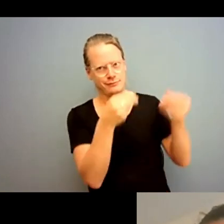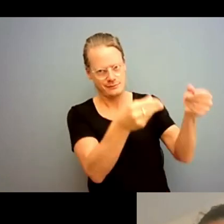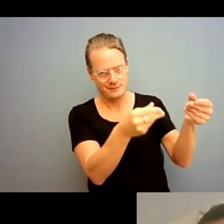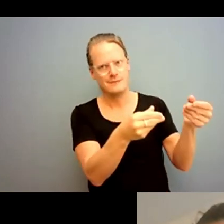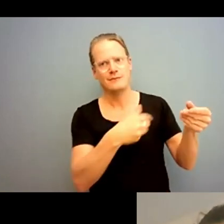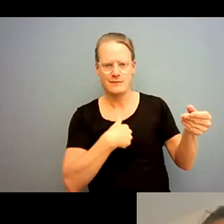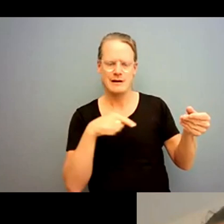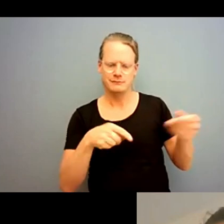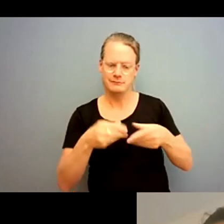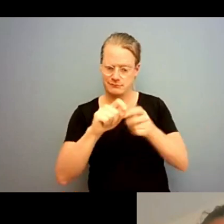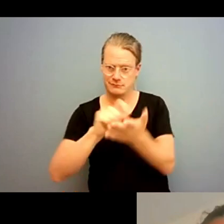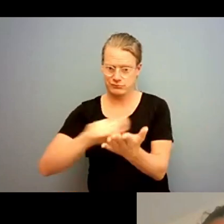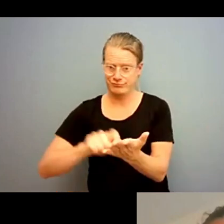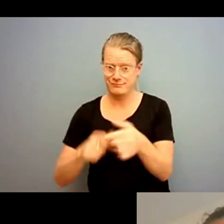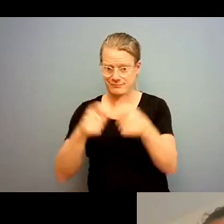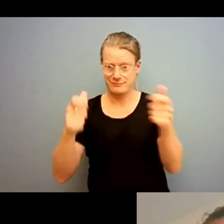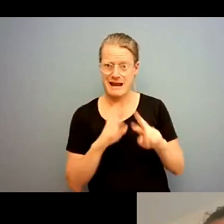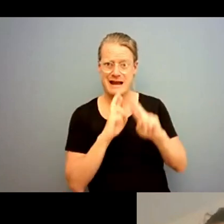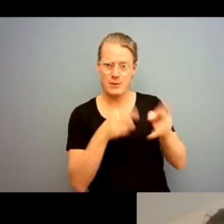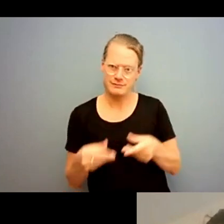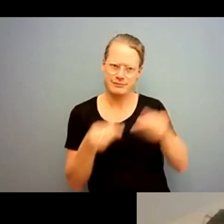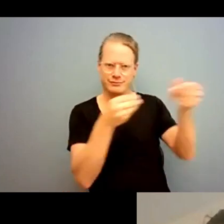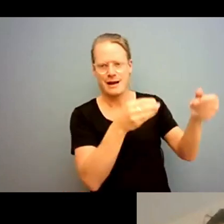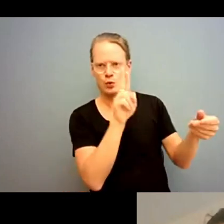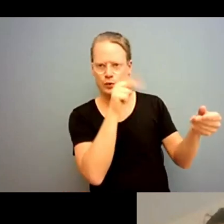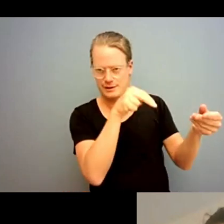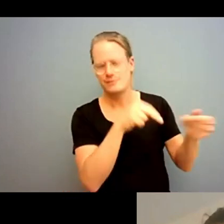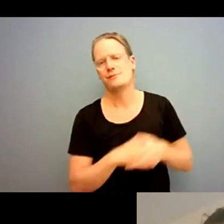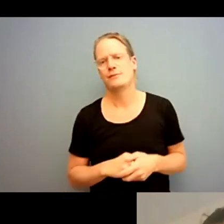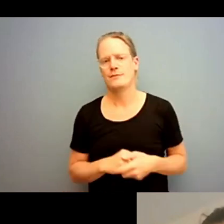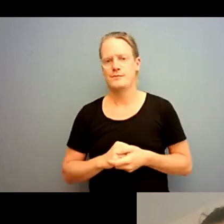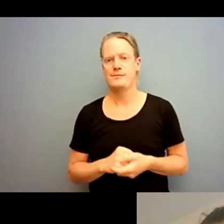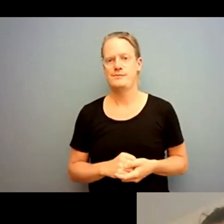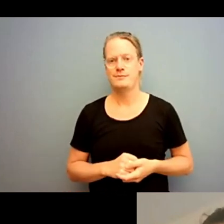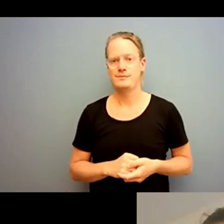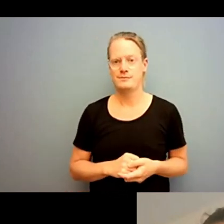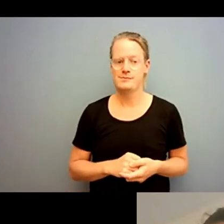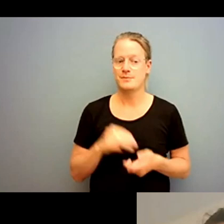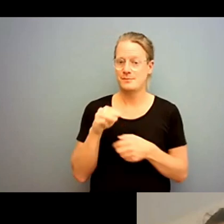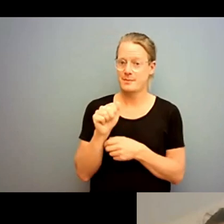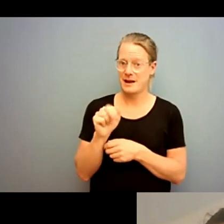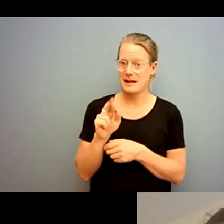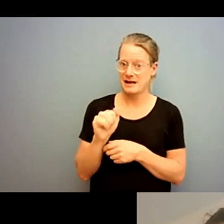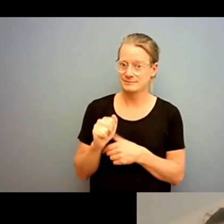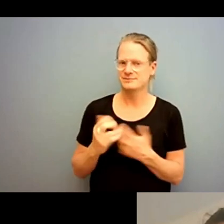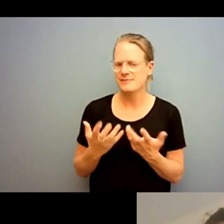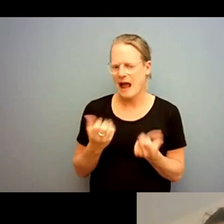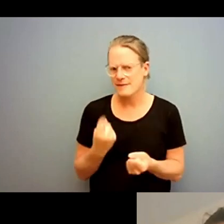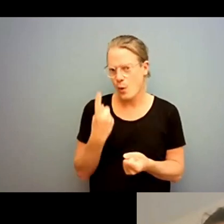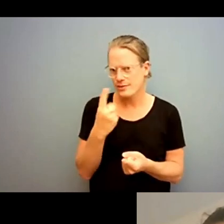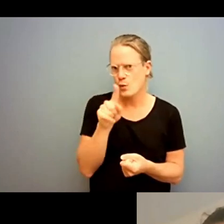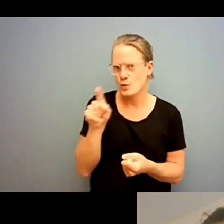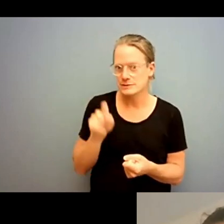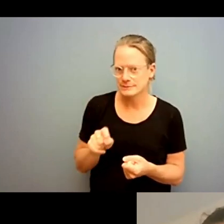Now there's one, thank you so much. There's one more question in the chat, but since I restarted, I cannot see it. Can somebody from the back